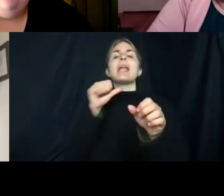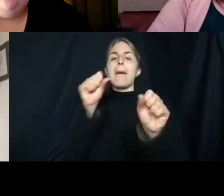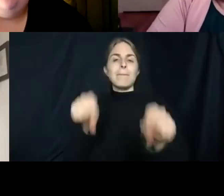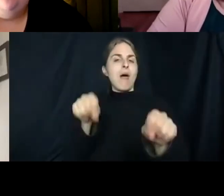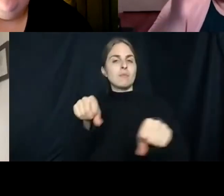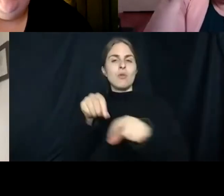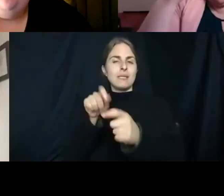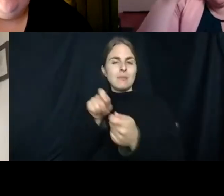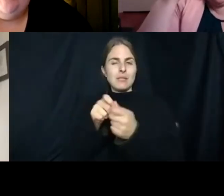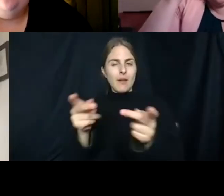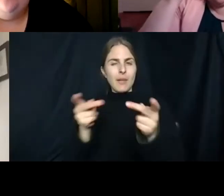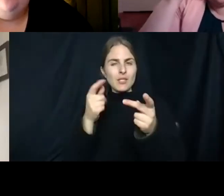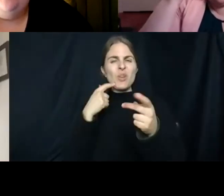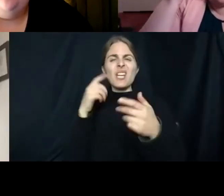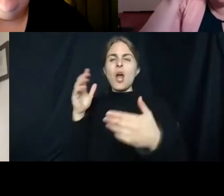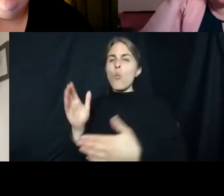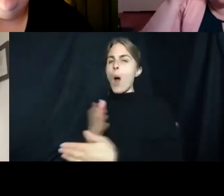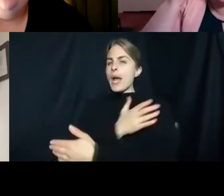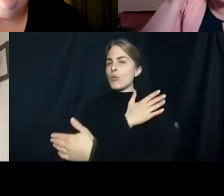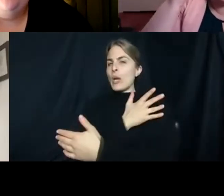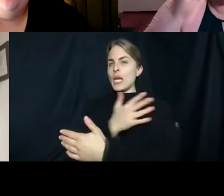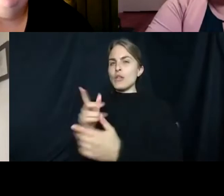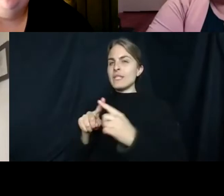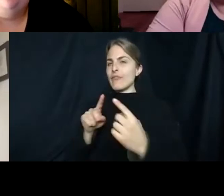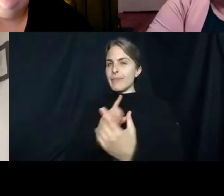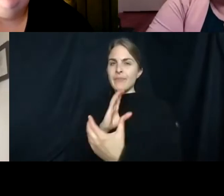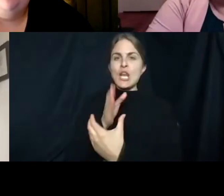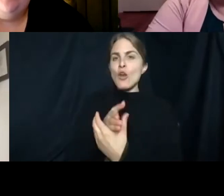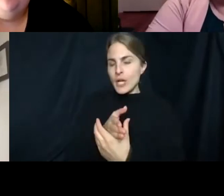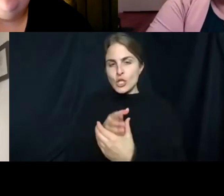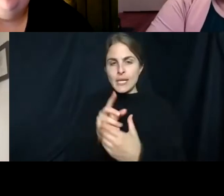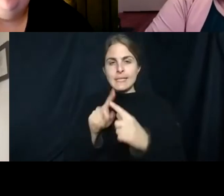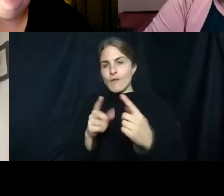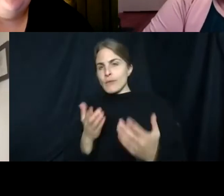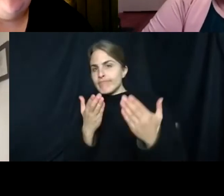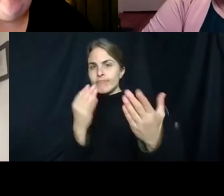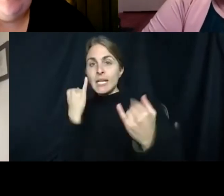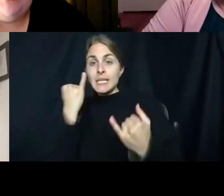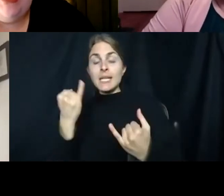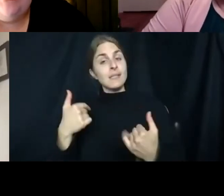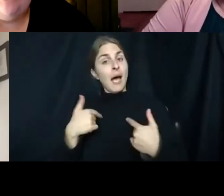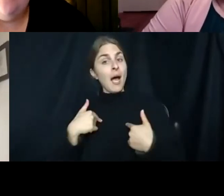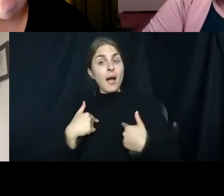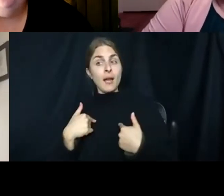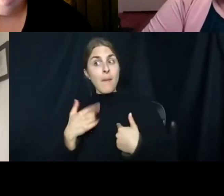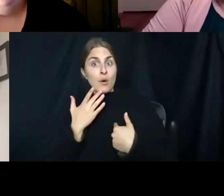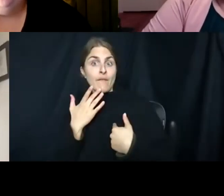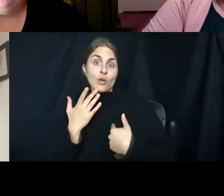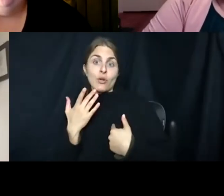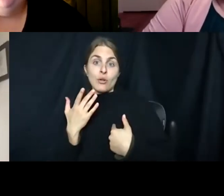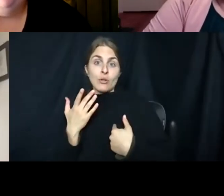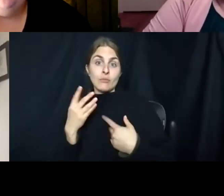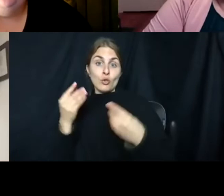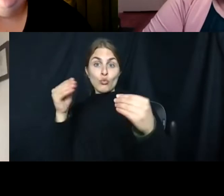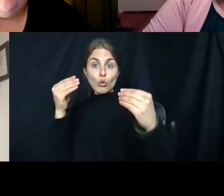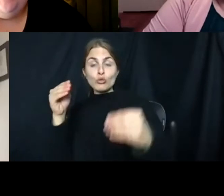important to have like a very wide range of interventions. And that's why I'm like a really big fan of grocery co-ops, because